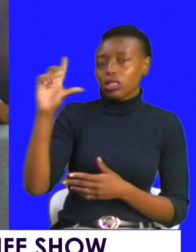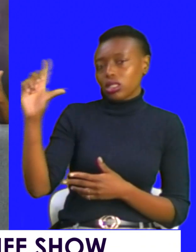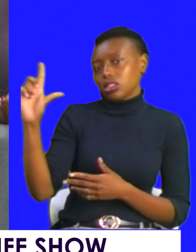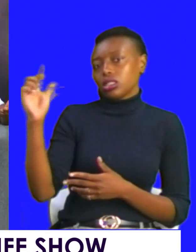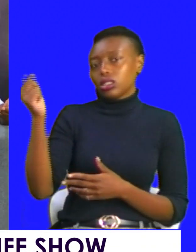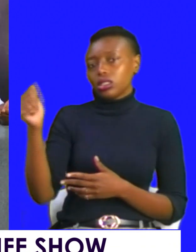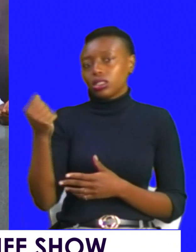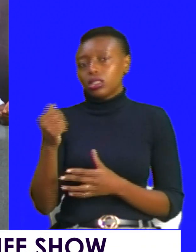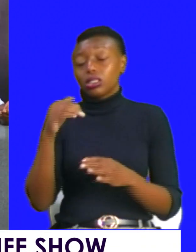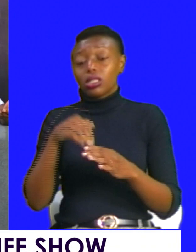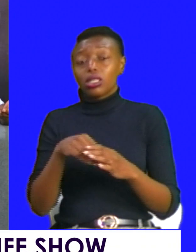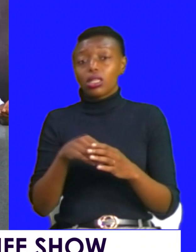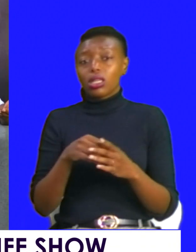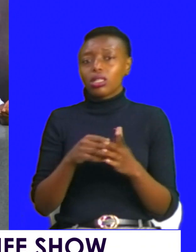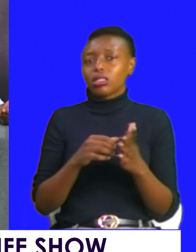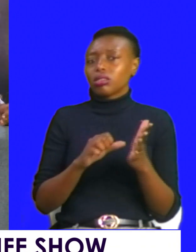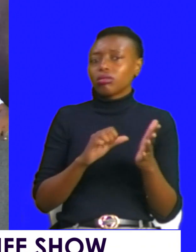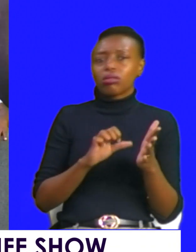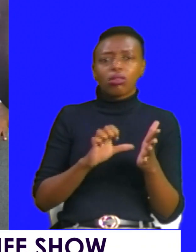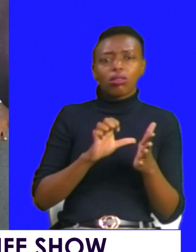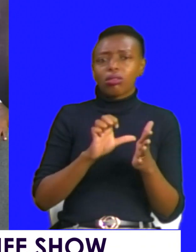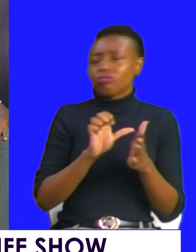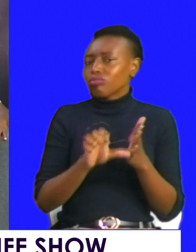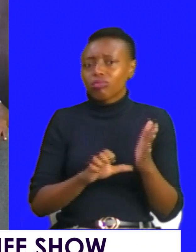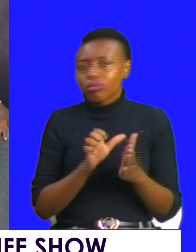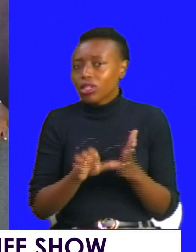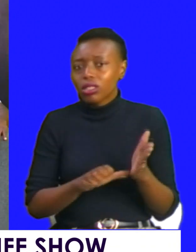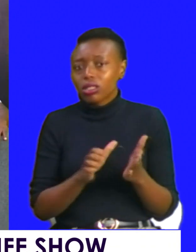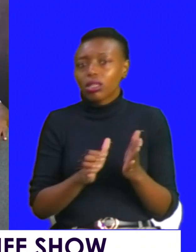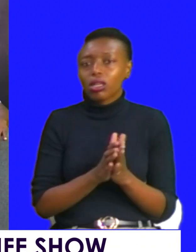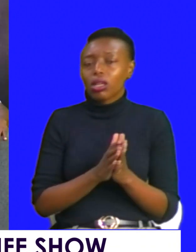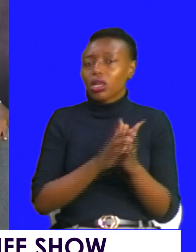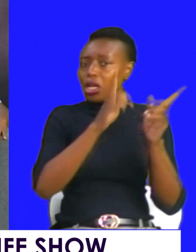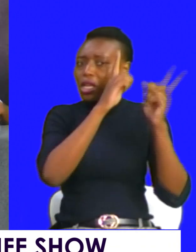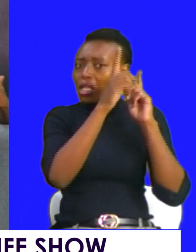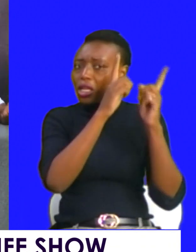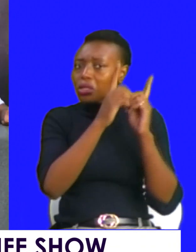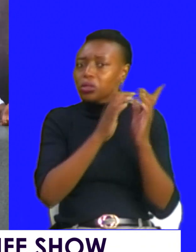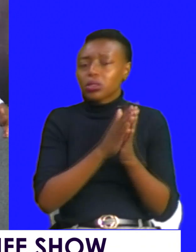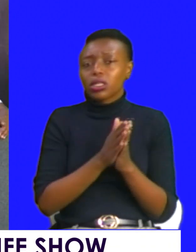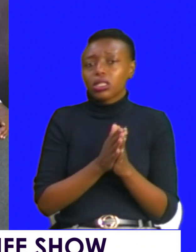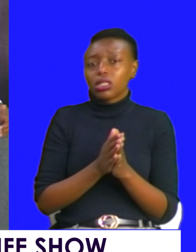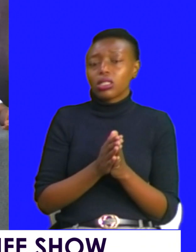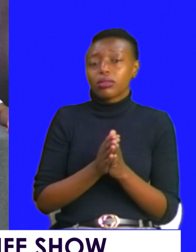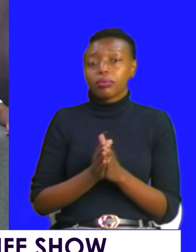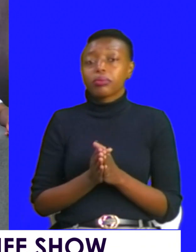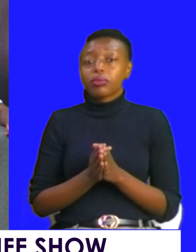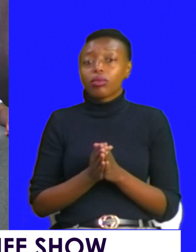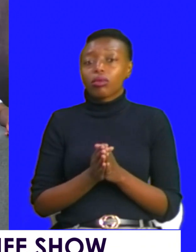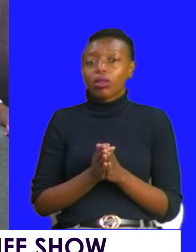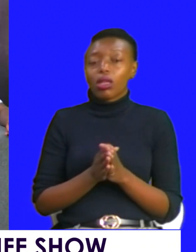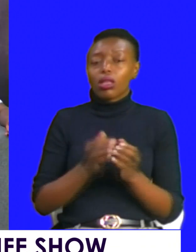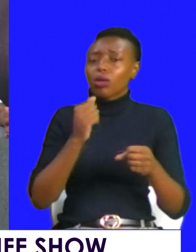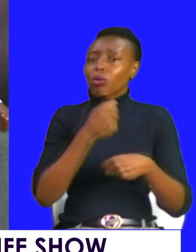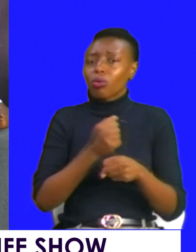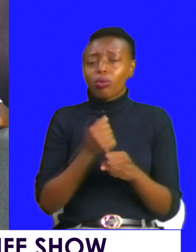you are employed the other side during the day, you're at your desk, yes, but at night you are doing some online job. You sleep at midnight, you wake up at 5. You are running 2 jobs